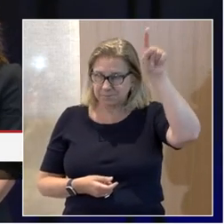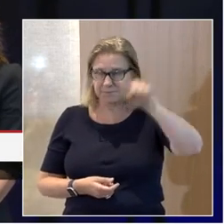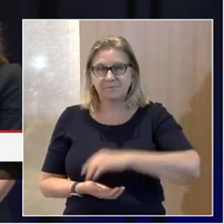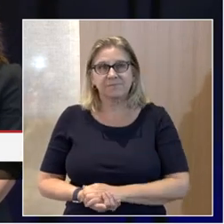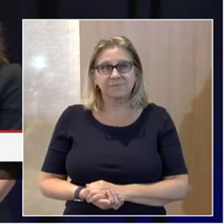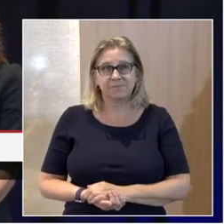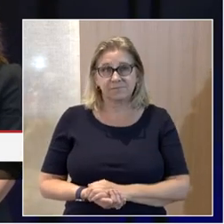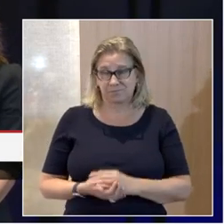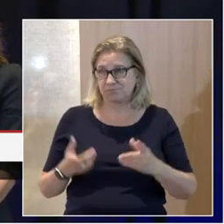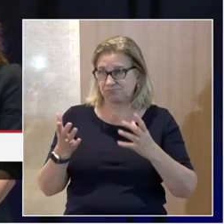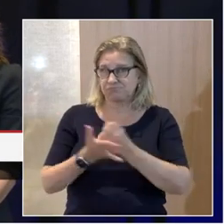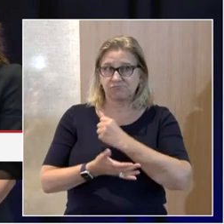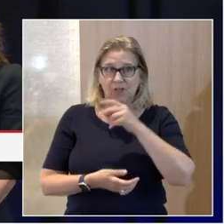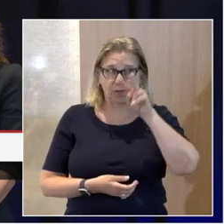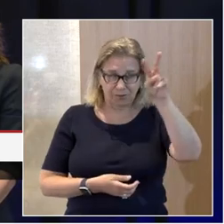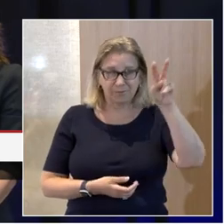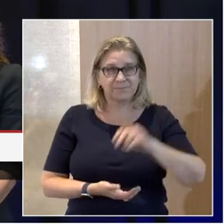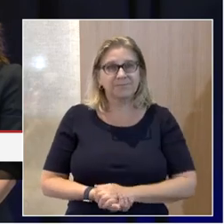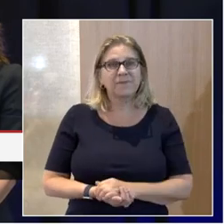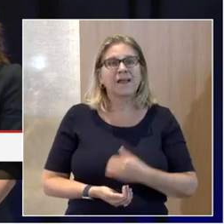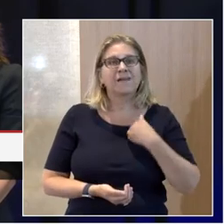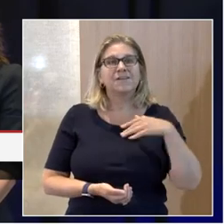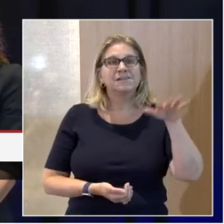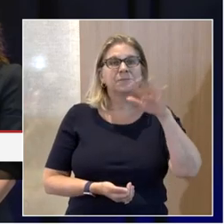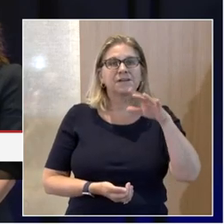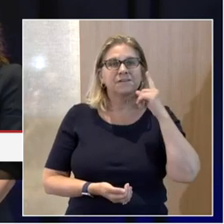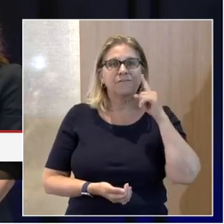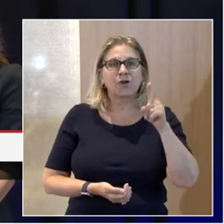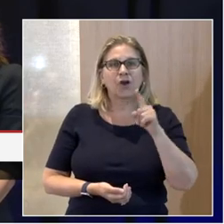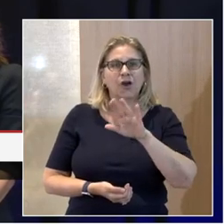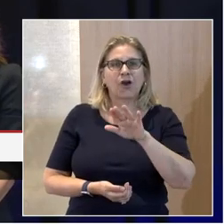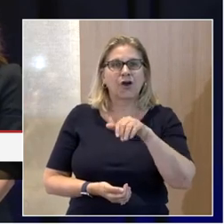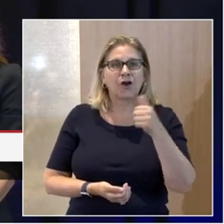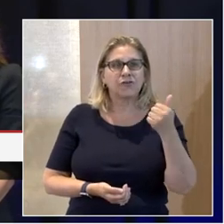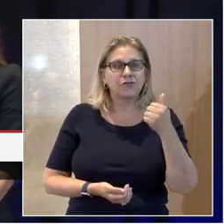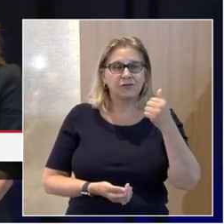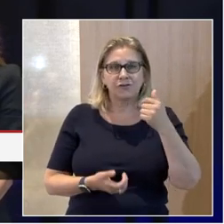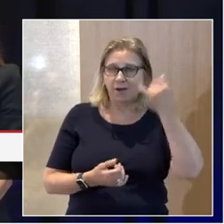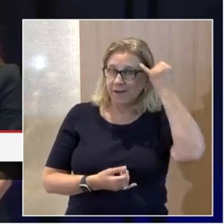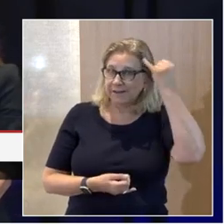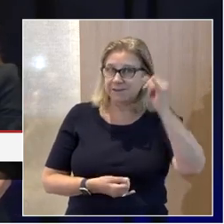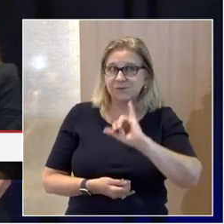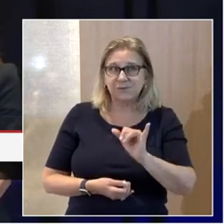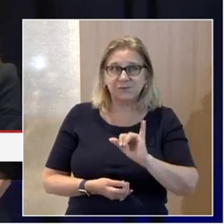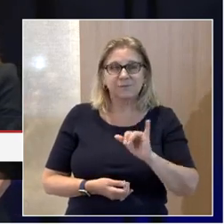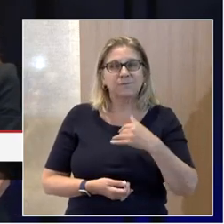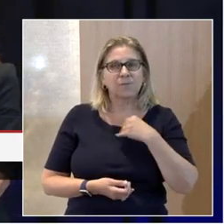well as a space to drop your other big ideas. As Andrew mentioned, our website is open 24/7,